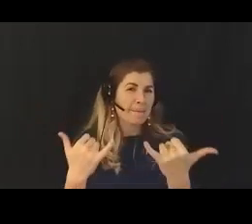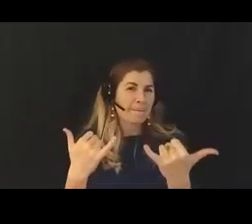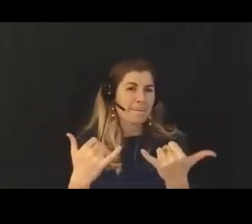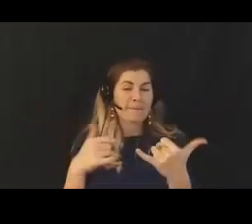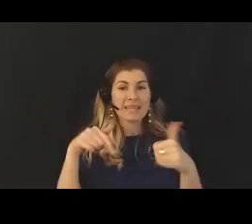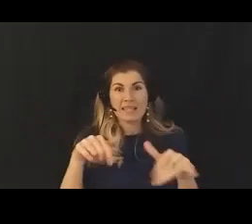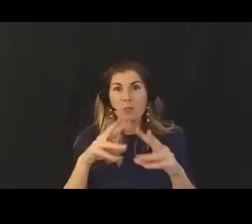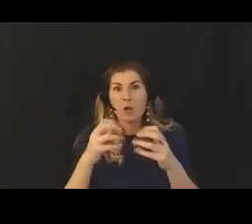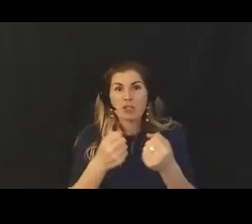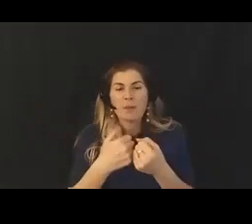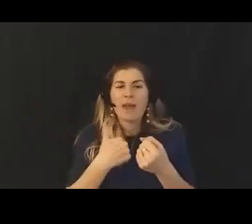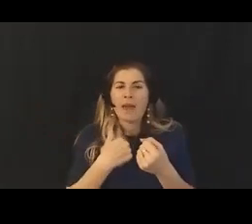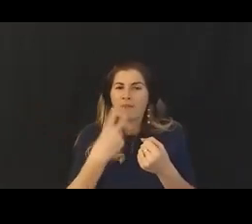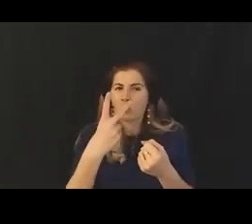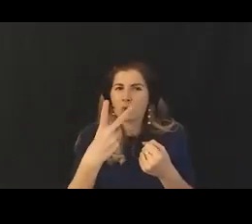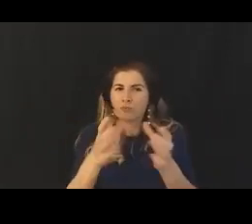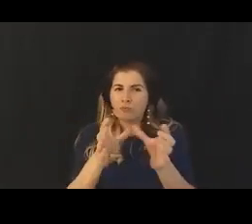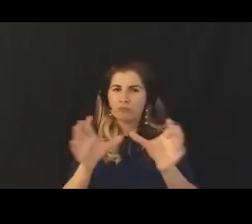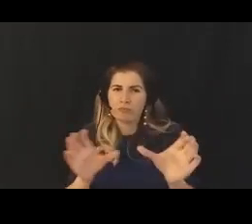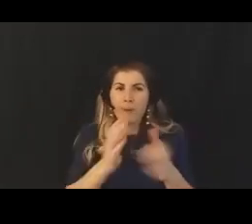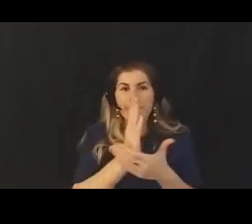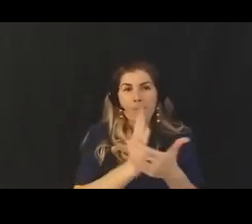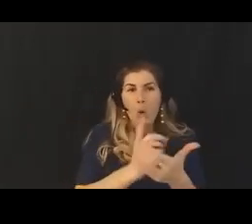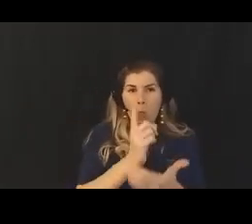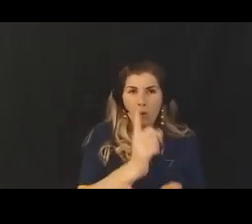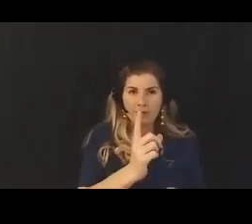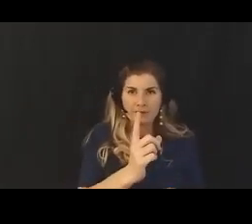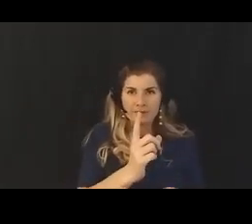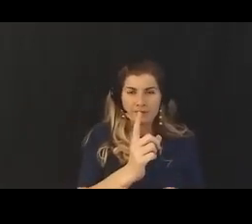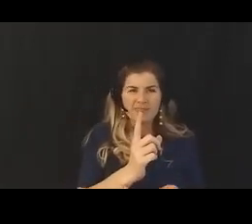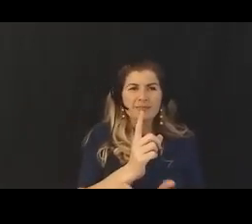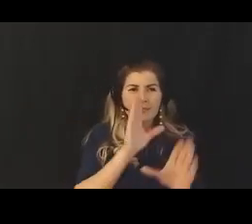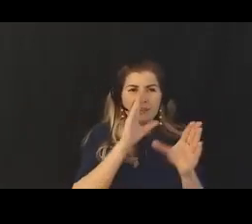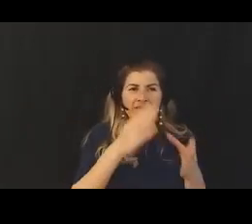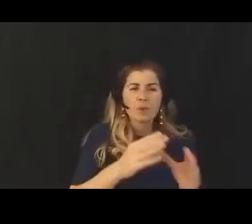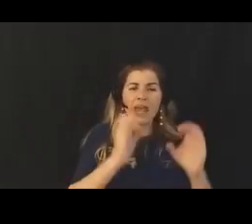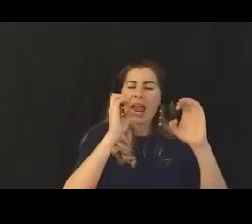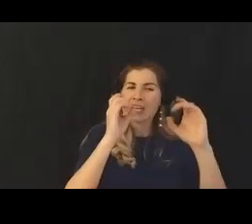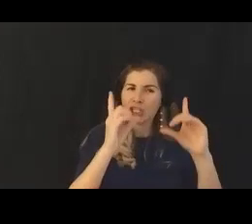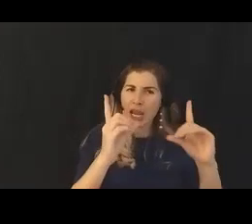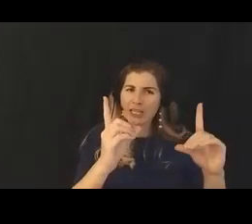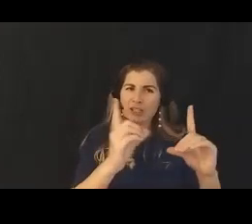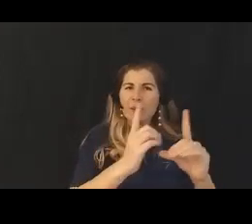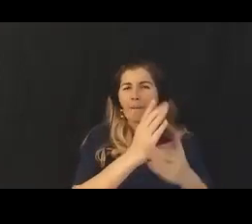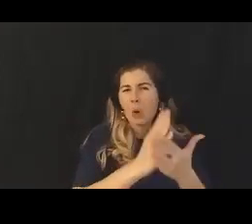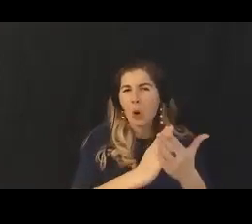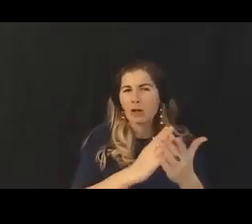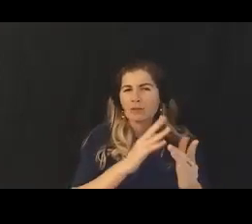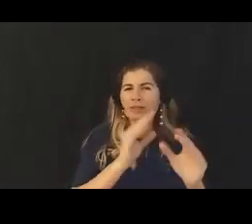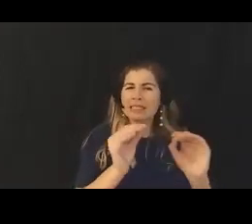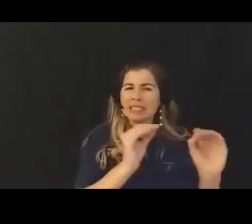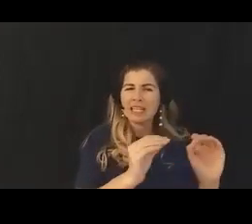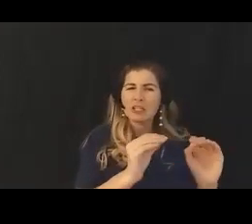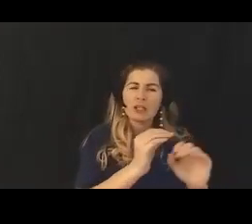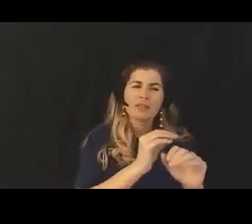workshop is broken up into two parts. Part one, I'll be covering the educational aspect of teaching theater virtually, either